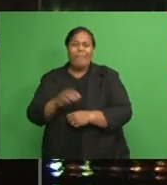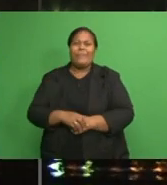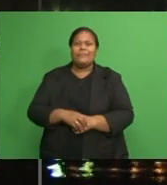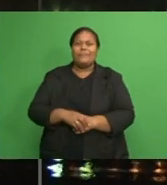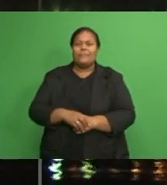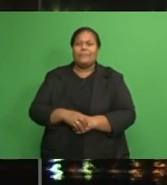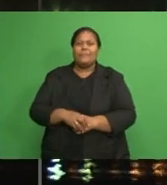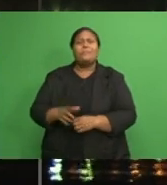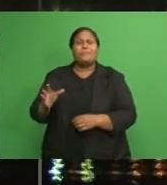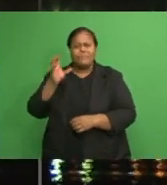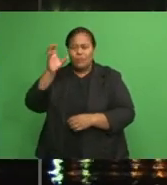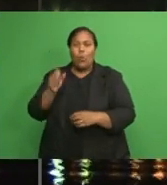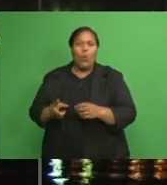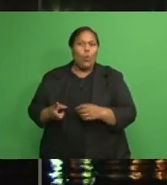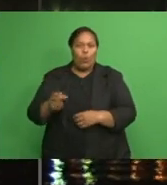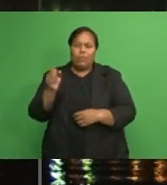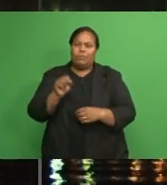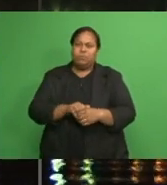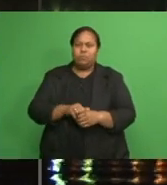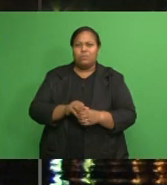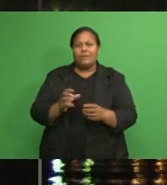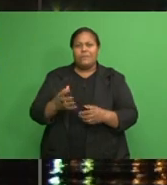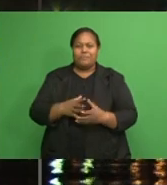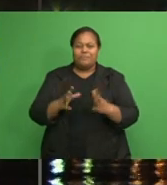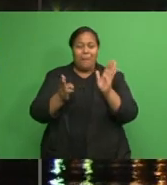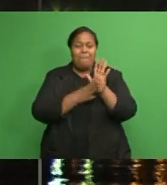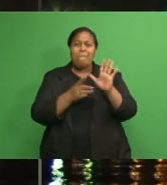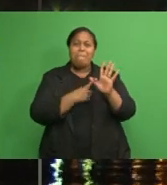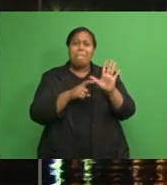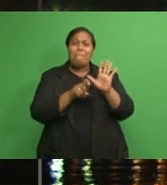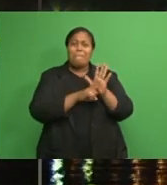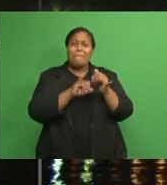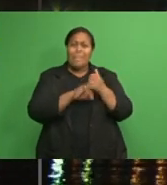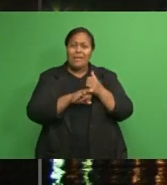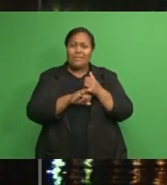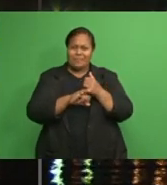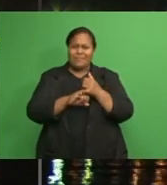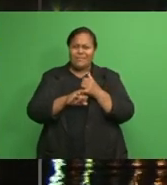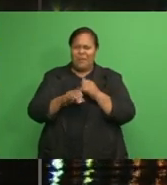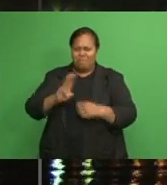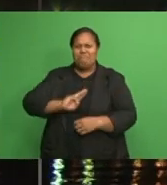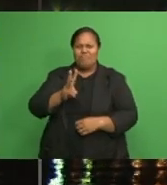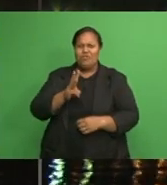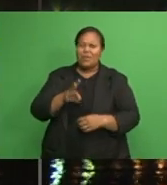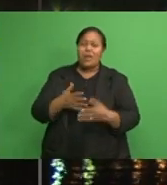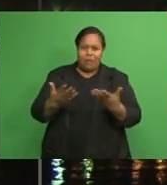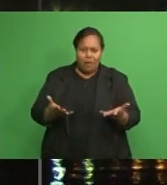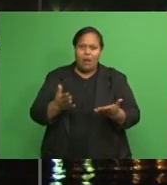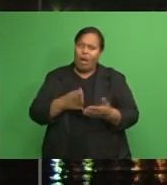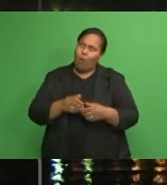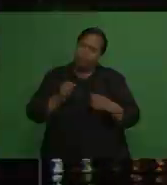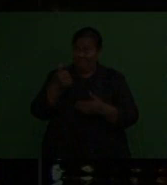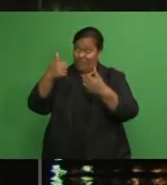its mission to Mars, a first for an Arab nation. The probe, named Hope, is now on a 500 million kilometre journey to the